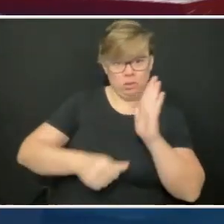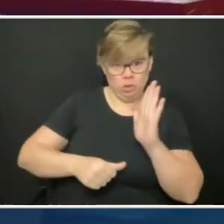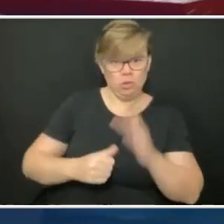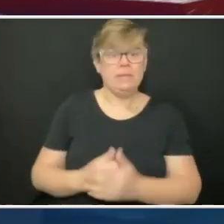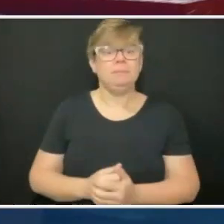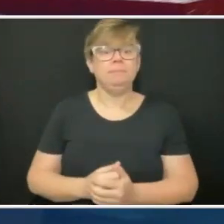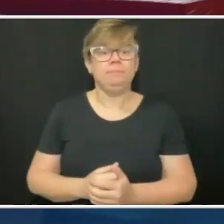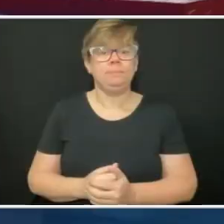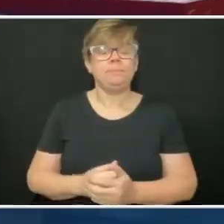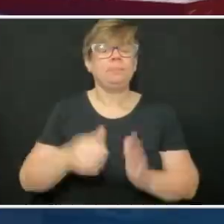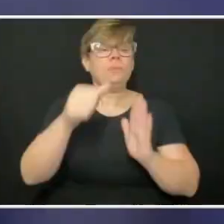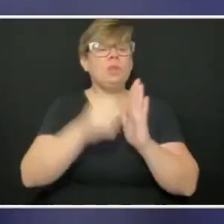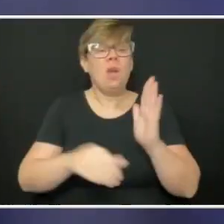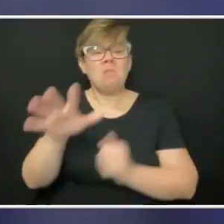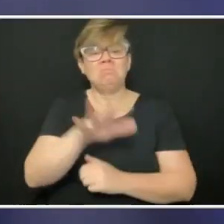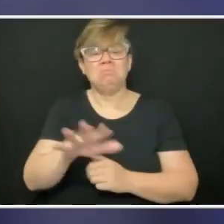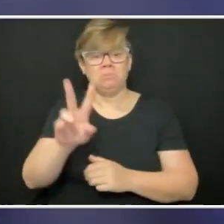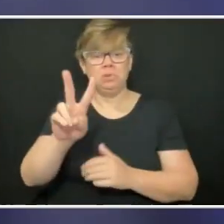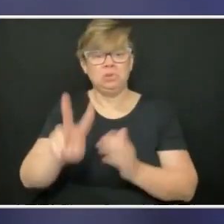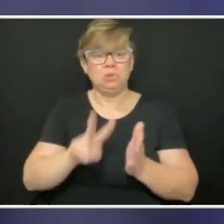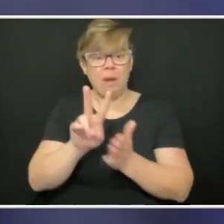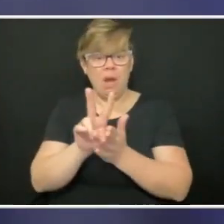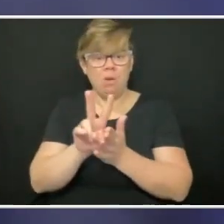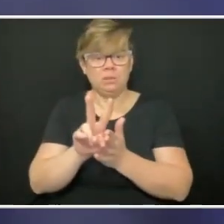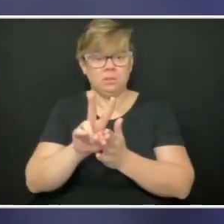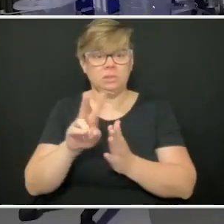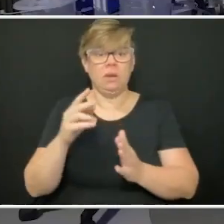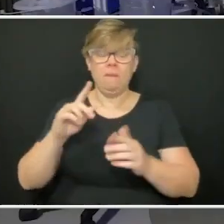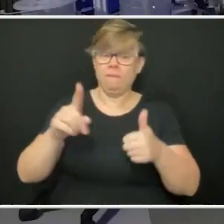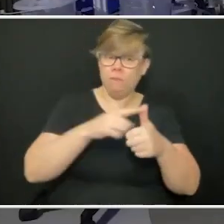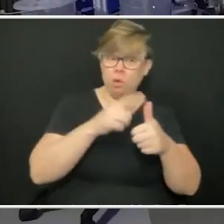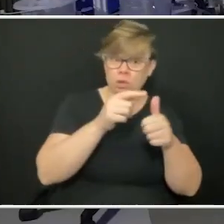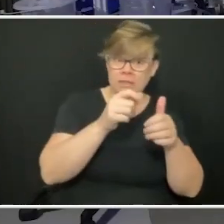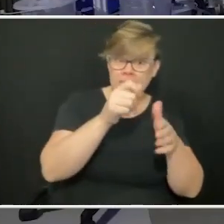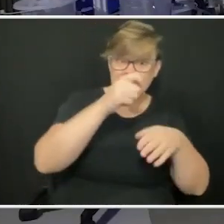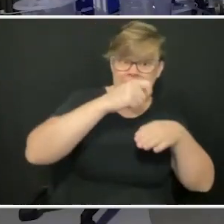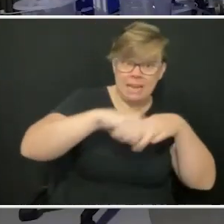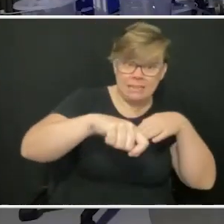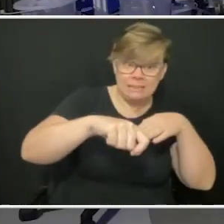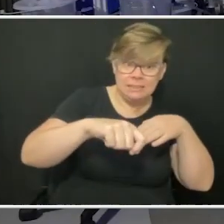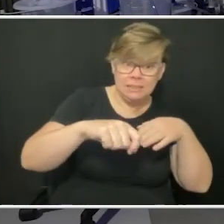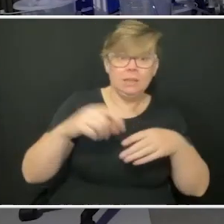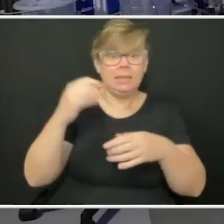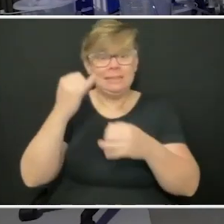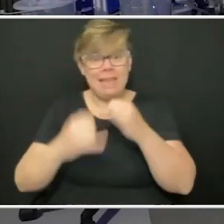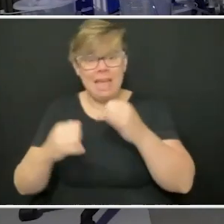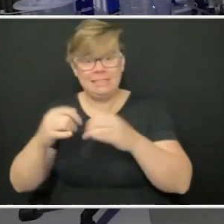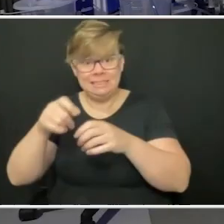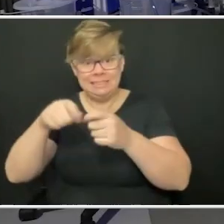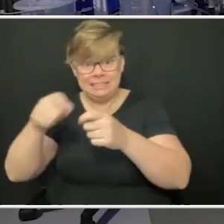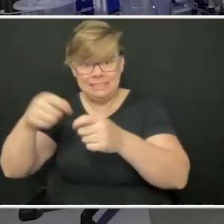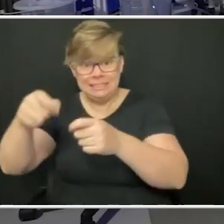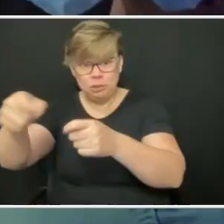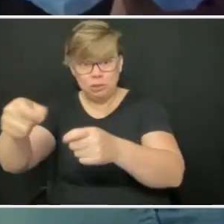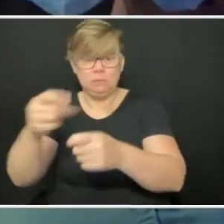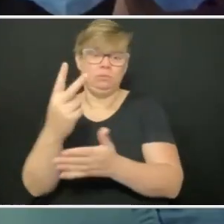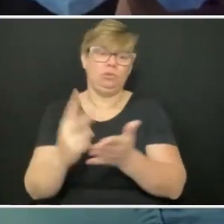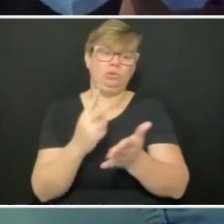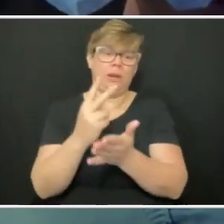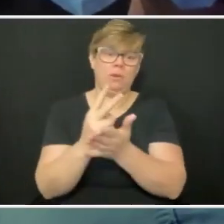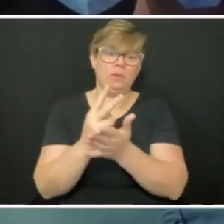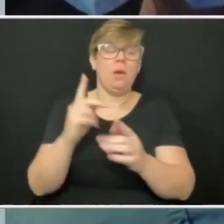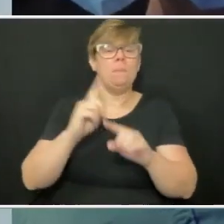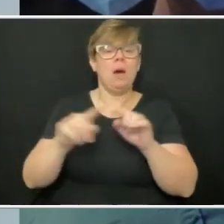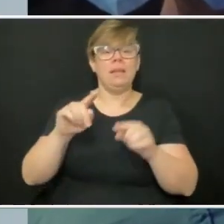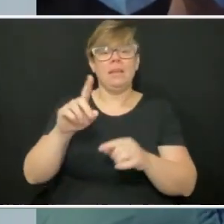surgery takes about 2 hours from first cut to last stitch. But before he fully removes Mom's gift of life from her body, Dr. Coomer makes